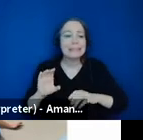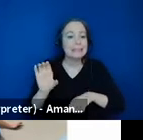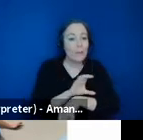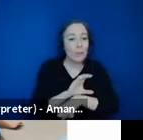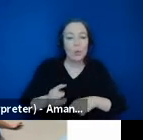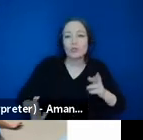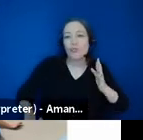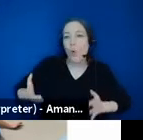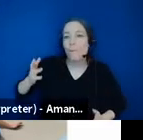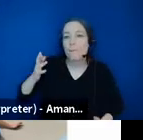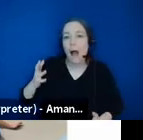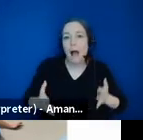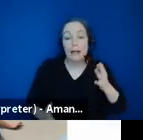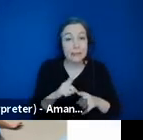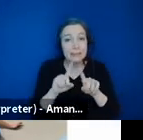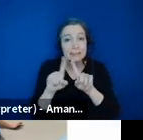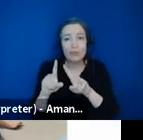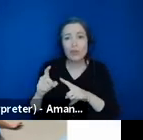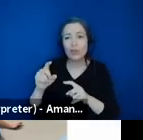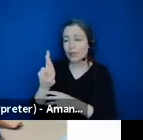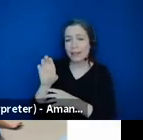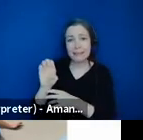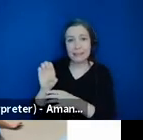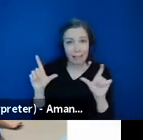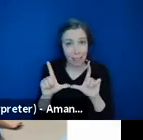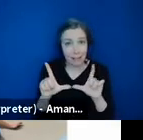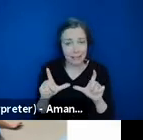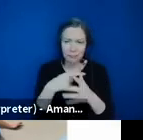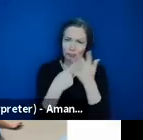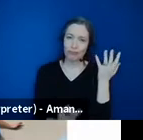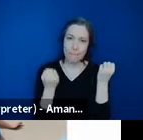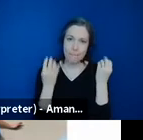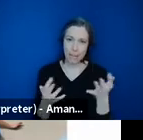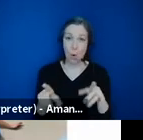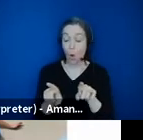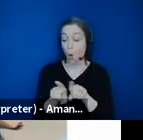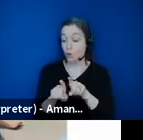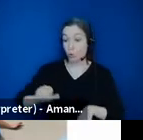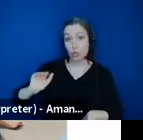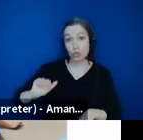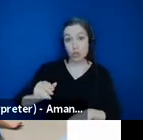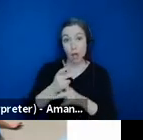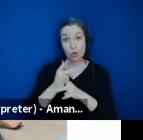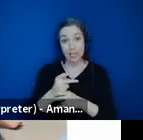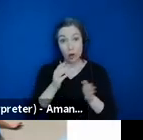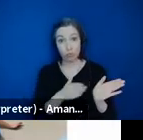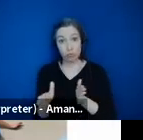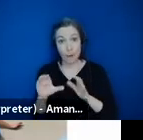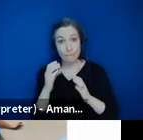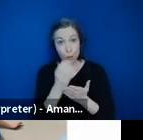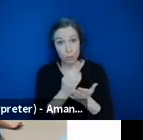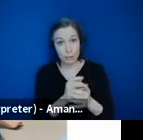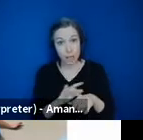real estate license. There's also childcare prep courses, things like that, and